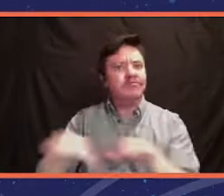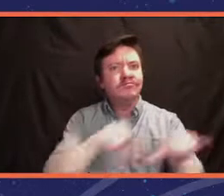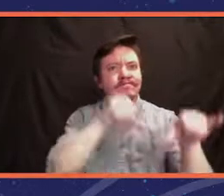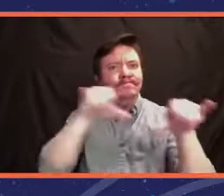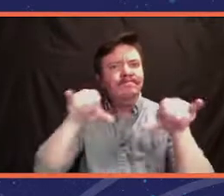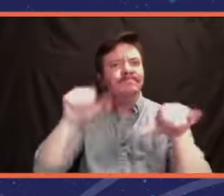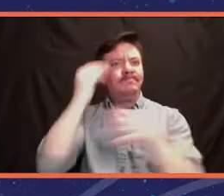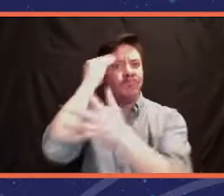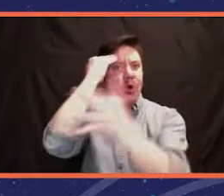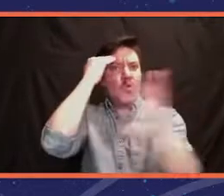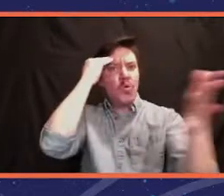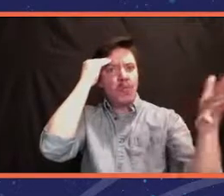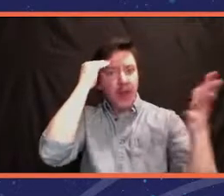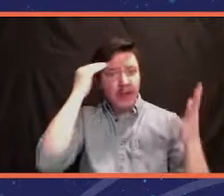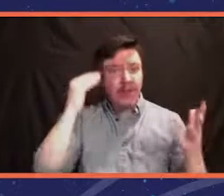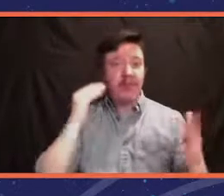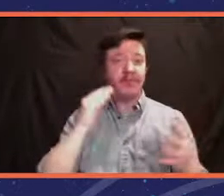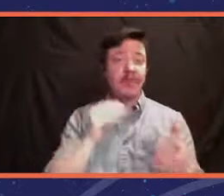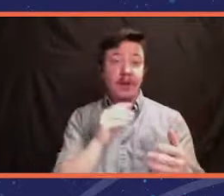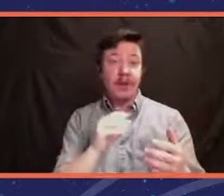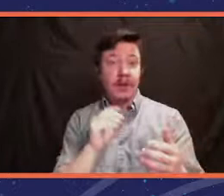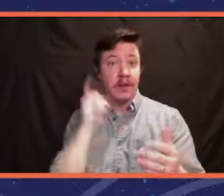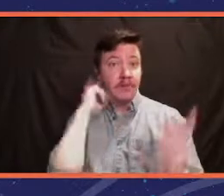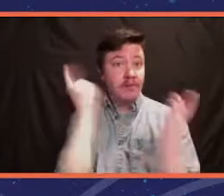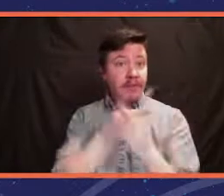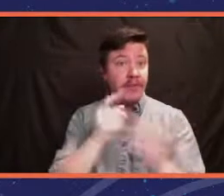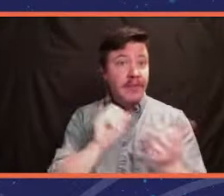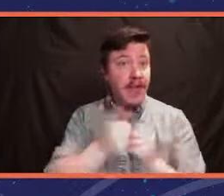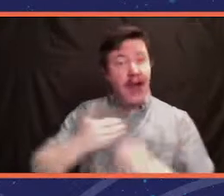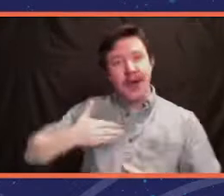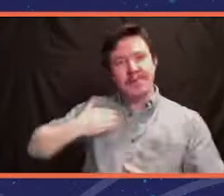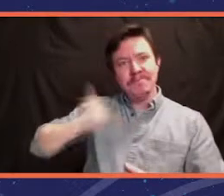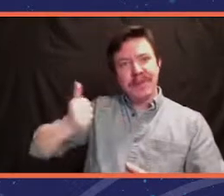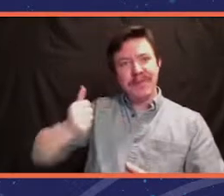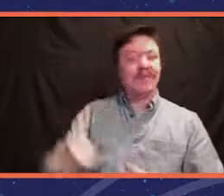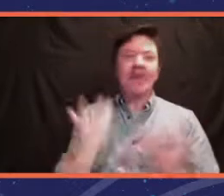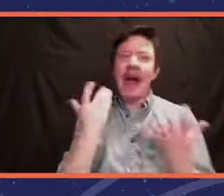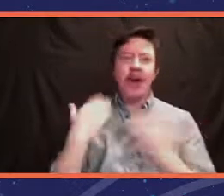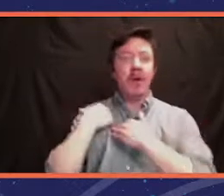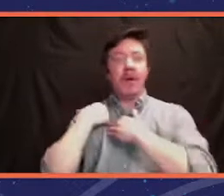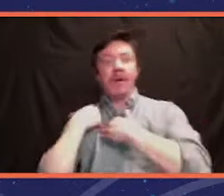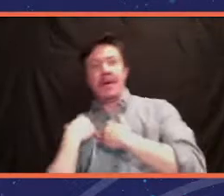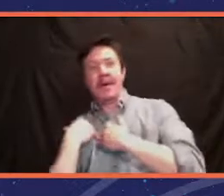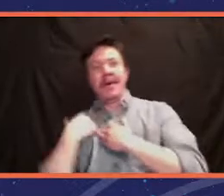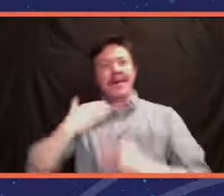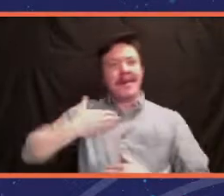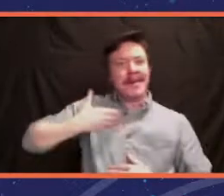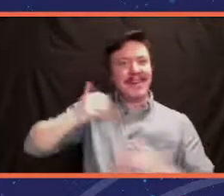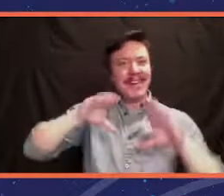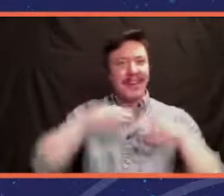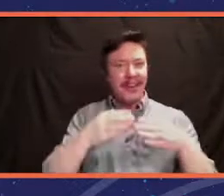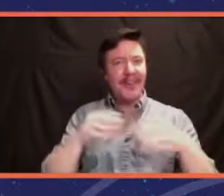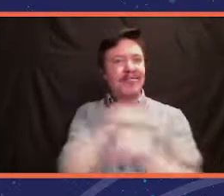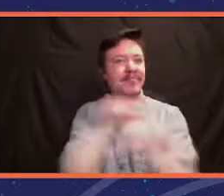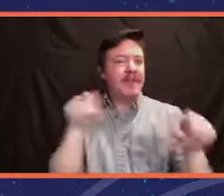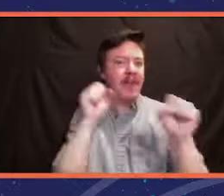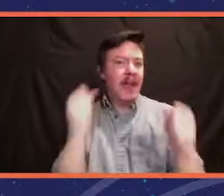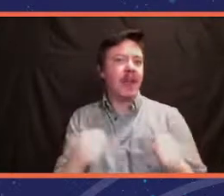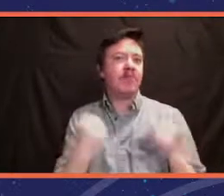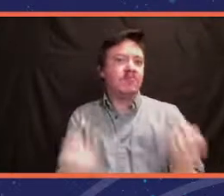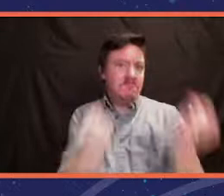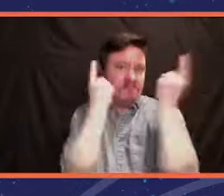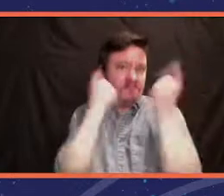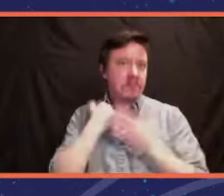I'm like only the youth can do that. I don't want to put it on the youth, but they're really the ones that are like, they can help us understand better.